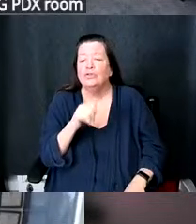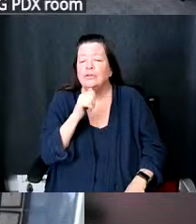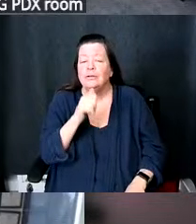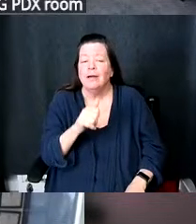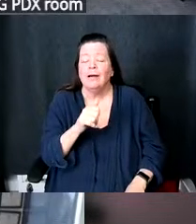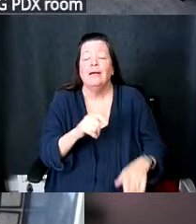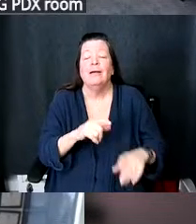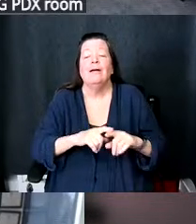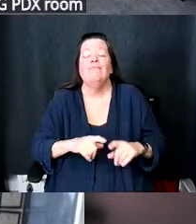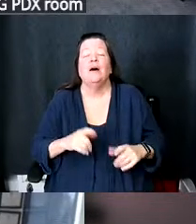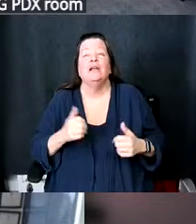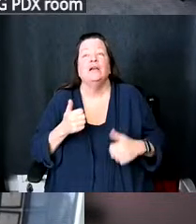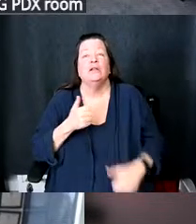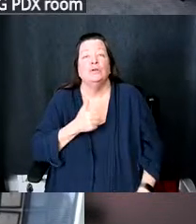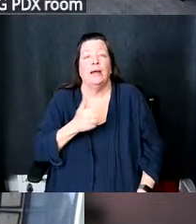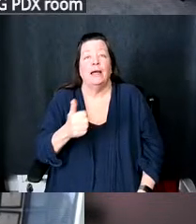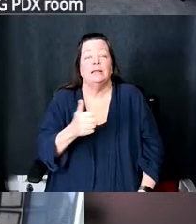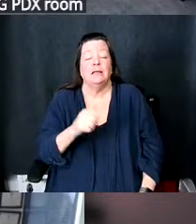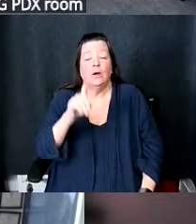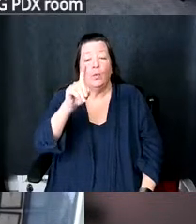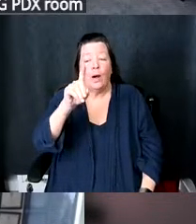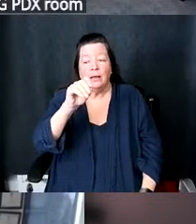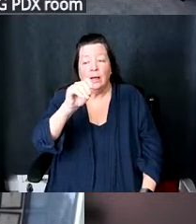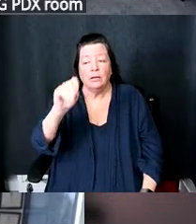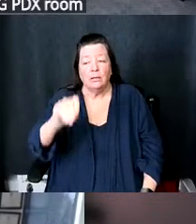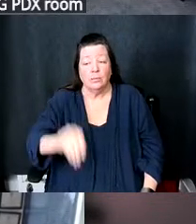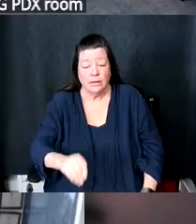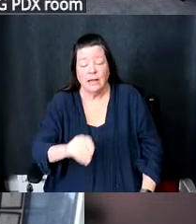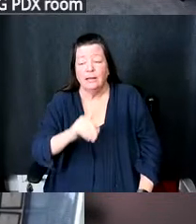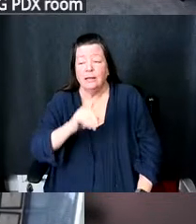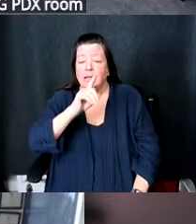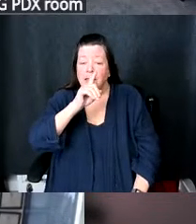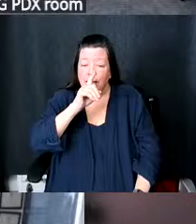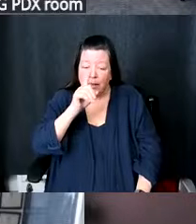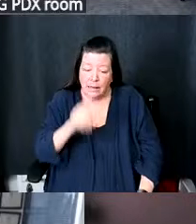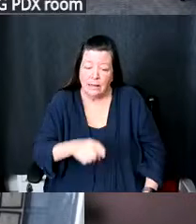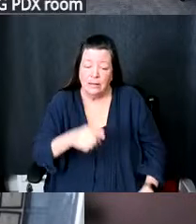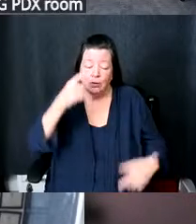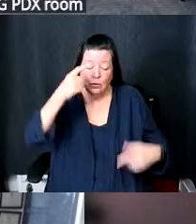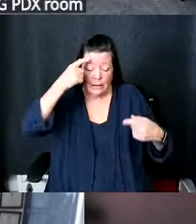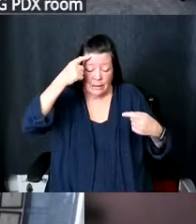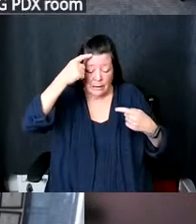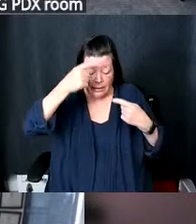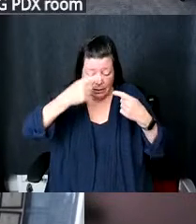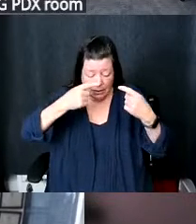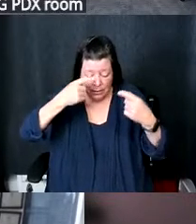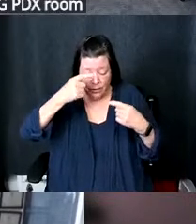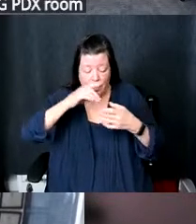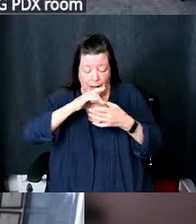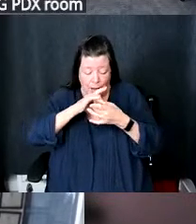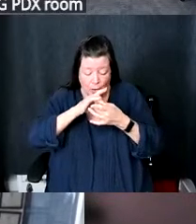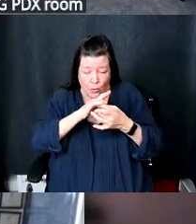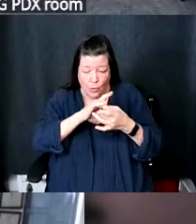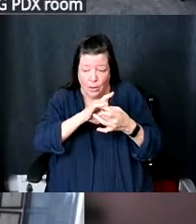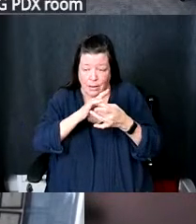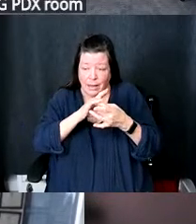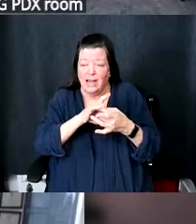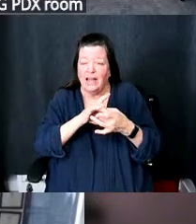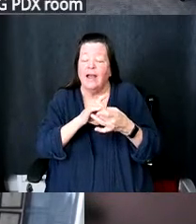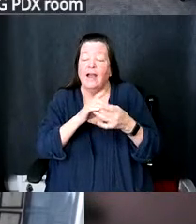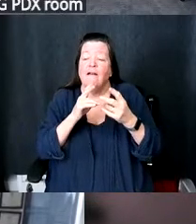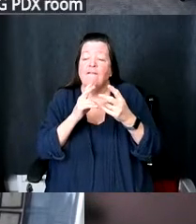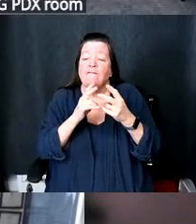Transit absolutely needs to be considering and coordinating very, very